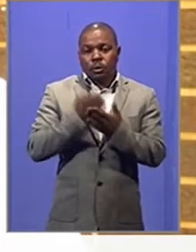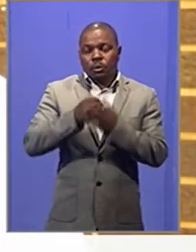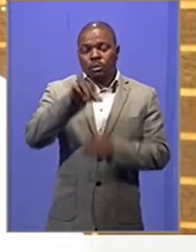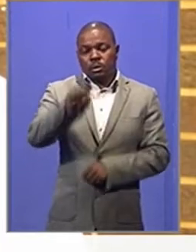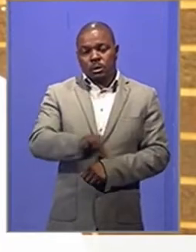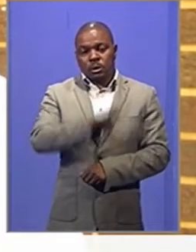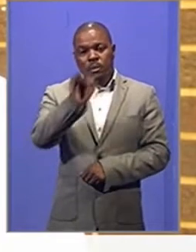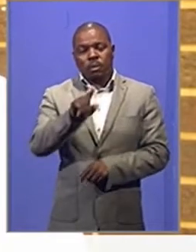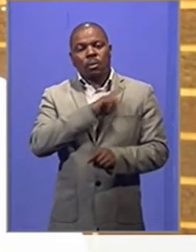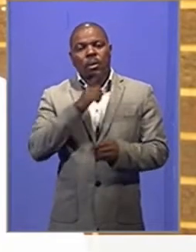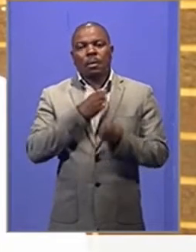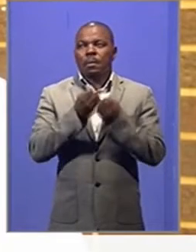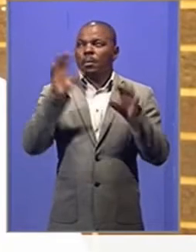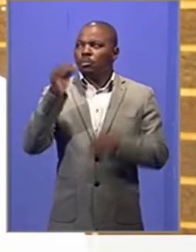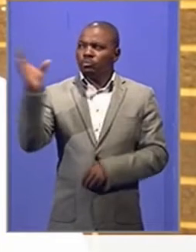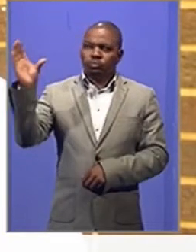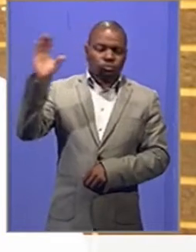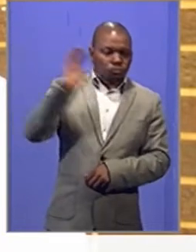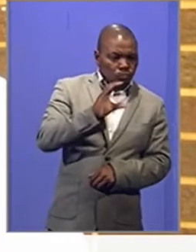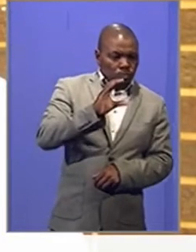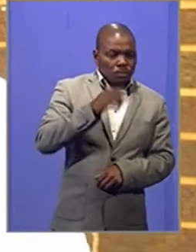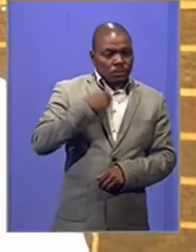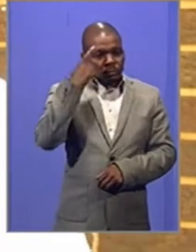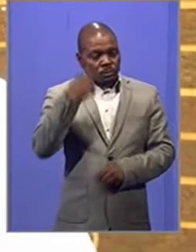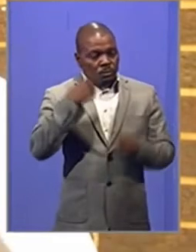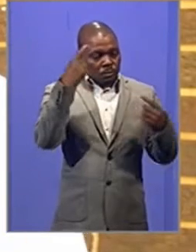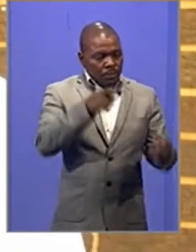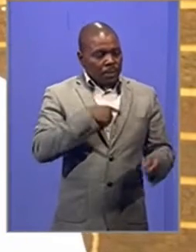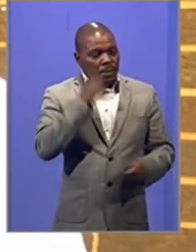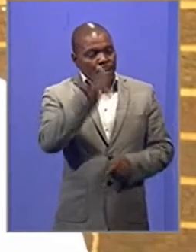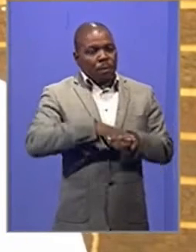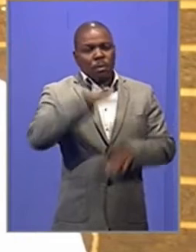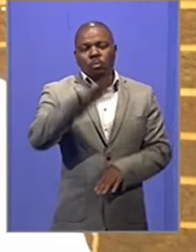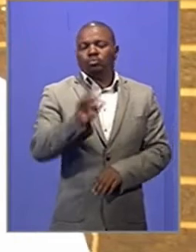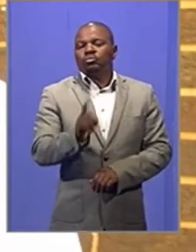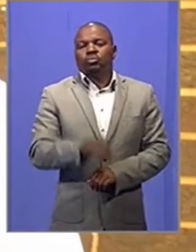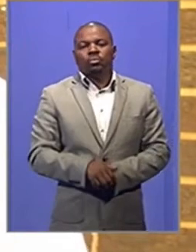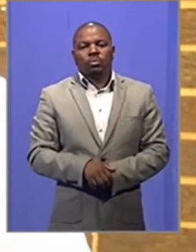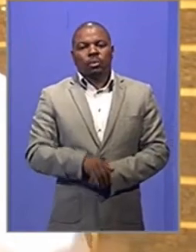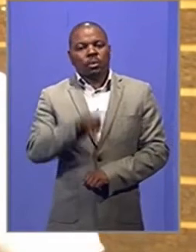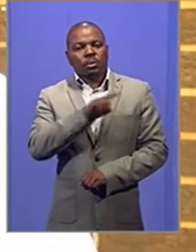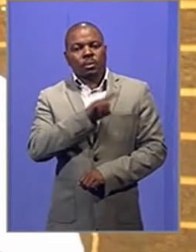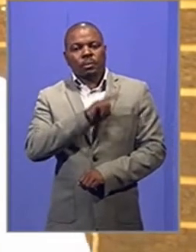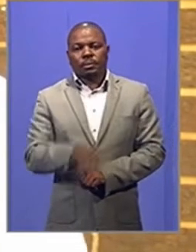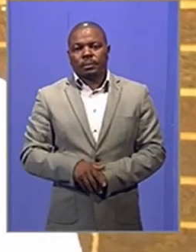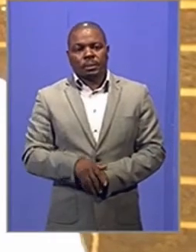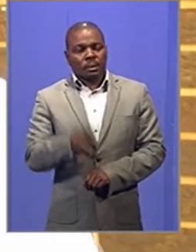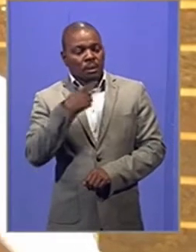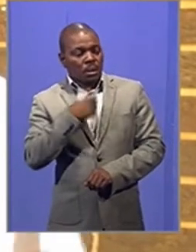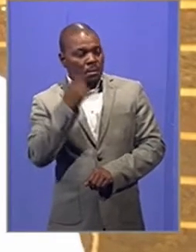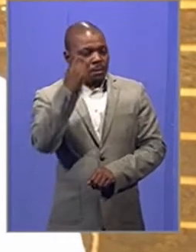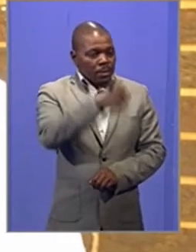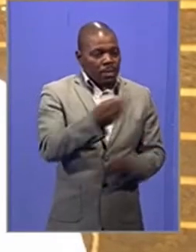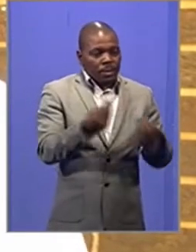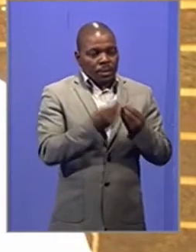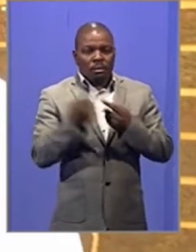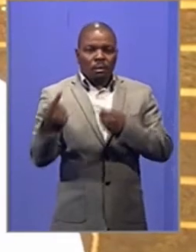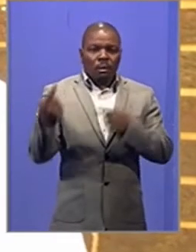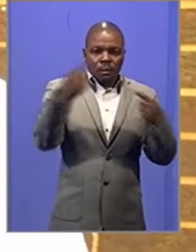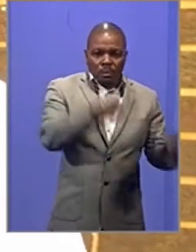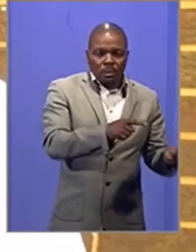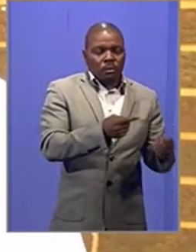ba bajadi ba ditjhelete ha ba batla hore ebe bona batlang ho patala ho feta moo ka mo ba patalang ka teng ha e bane ba tlamehile ba tlise diphato tsa bona ho